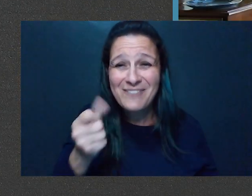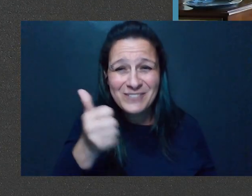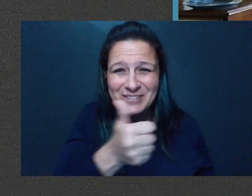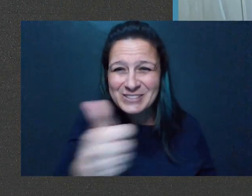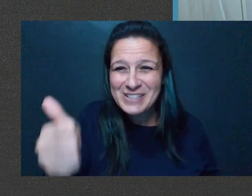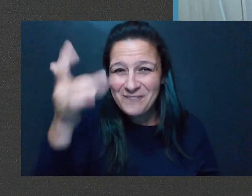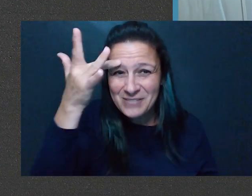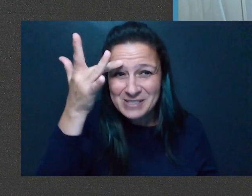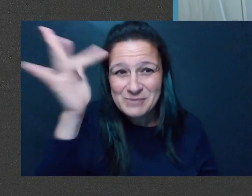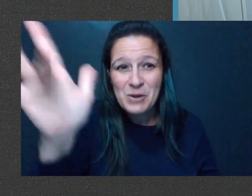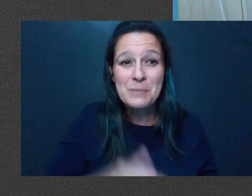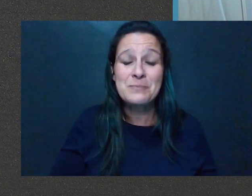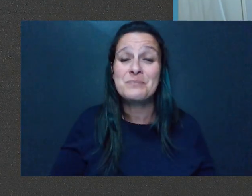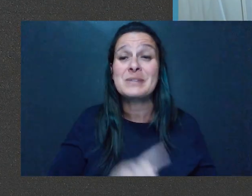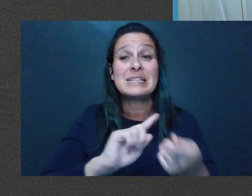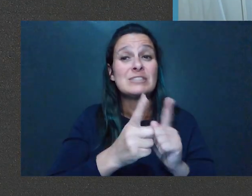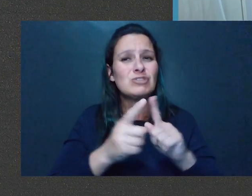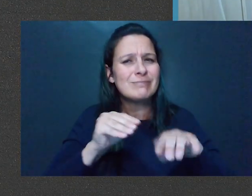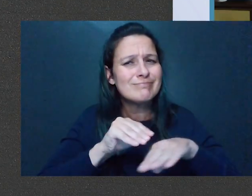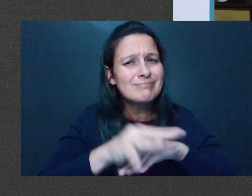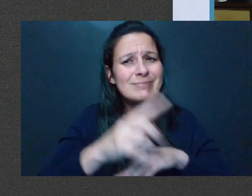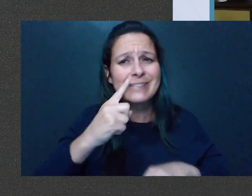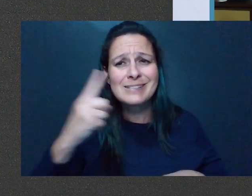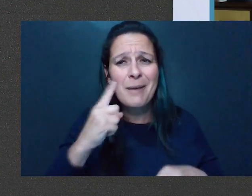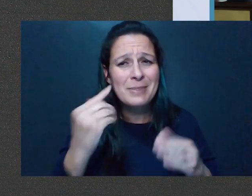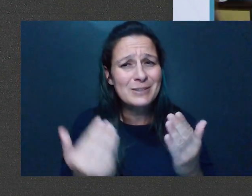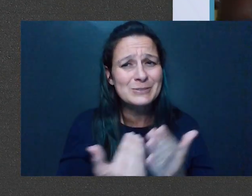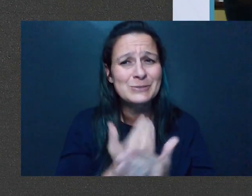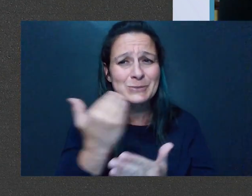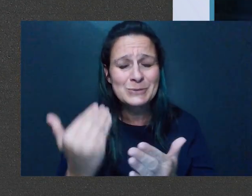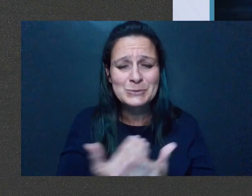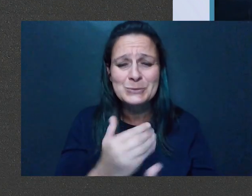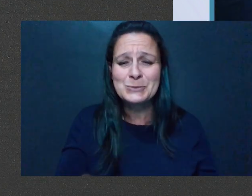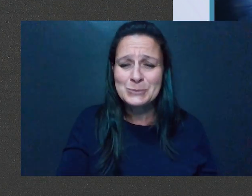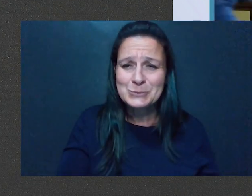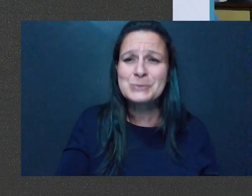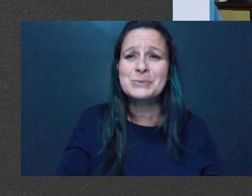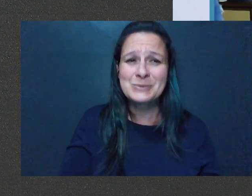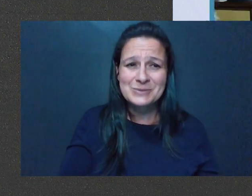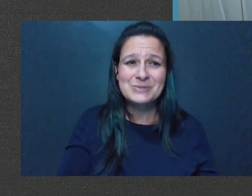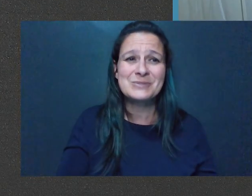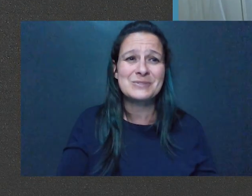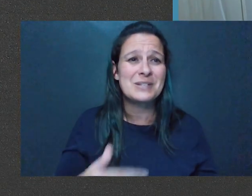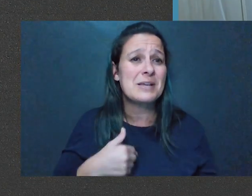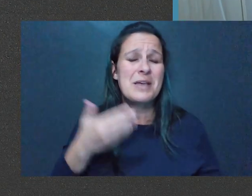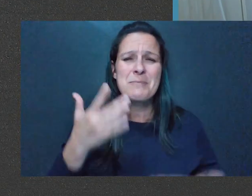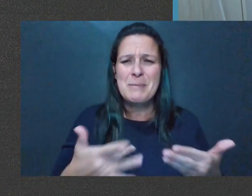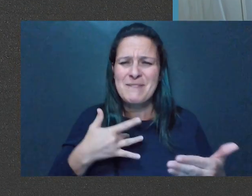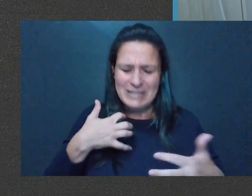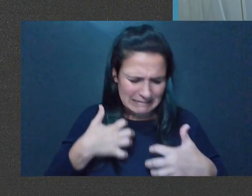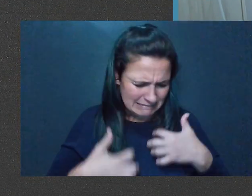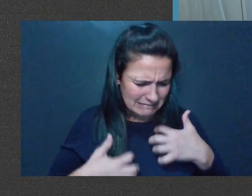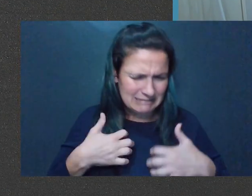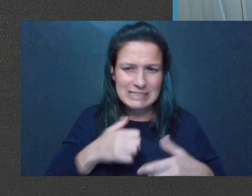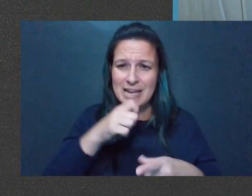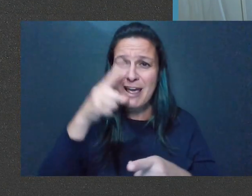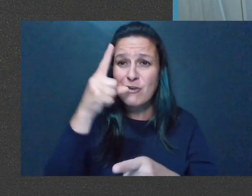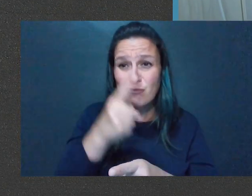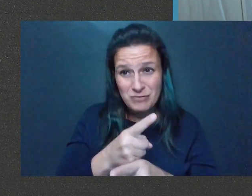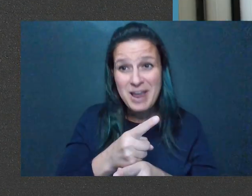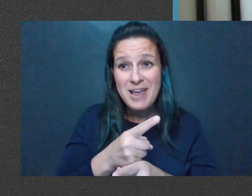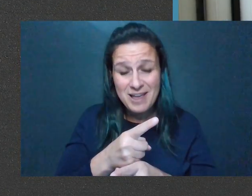Change brings something new. It may not feel right to